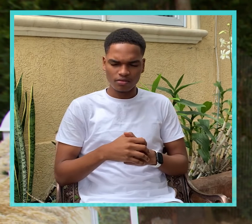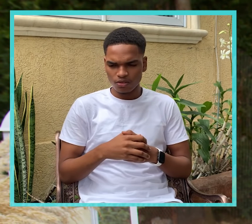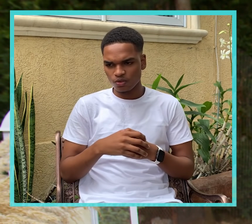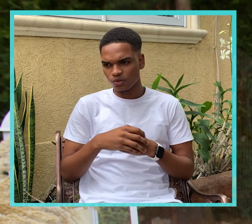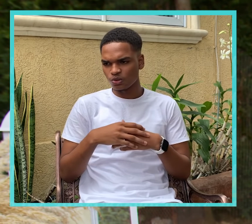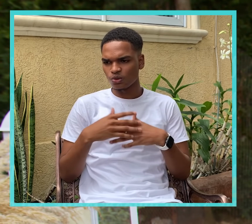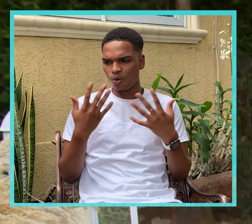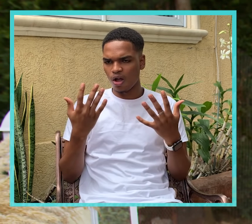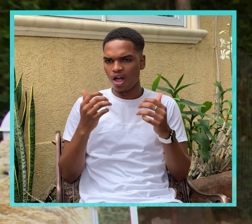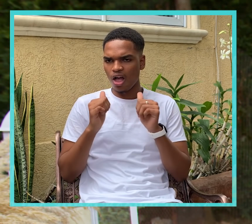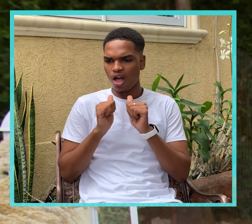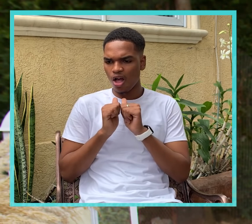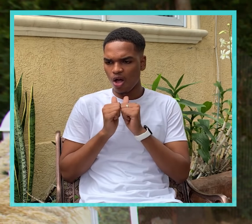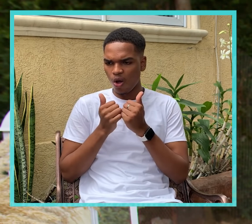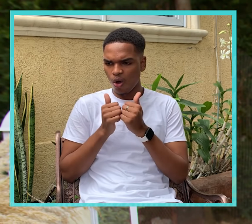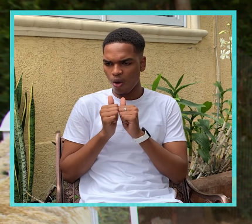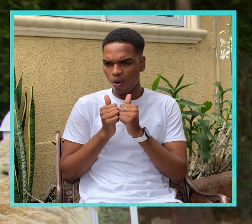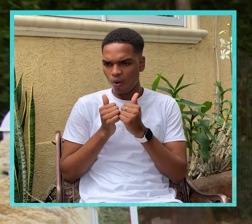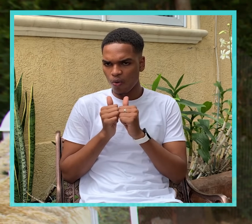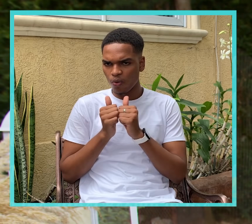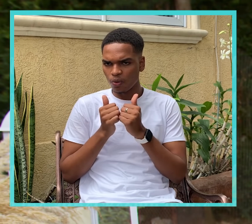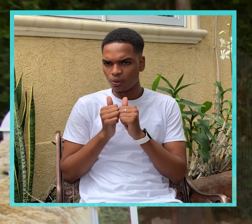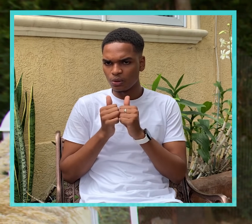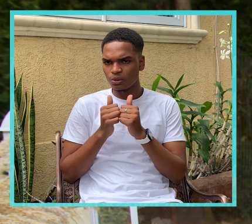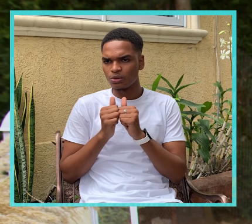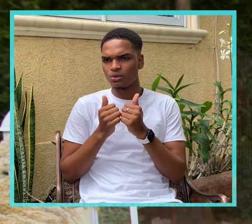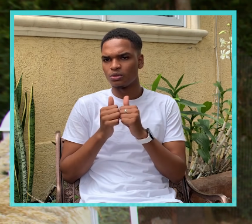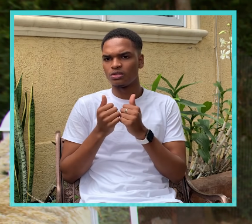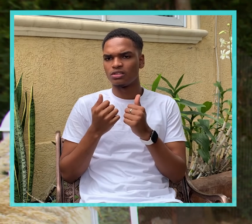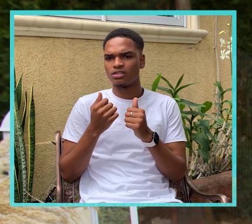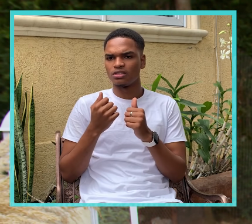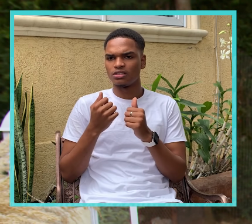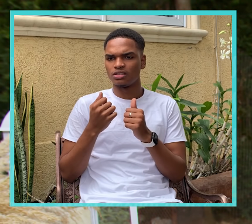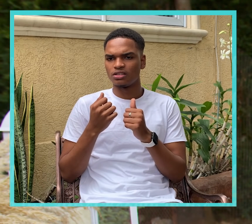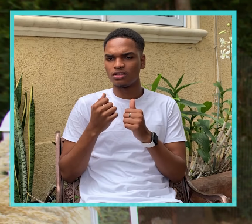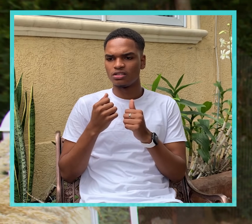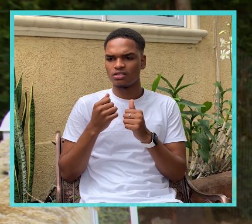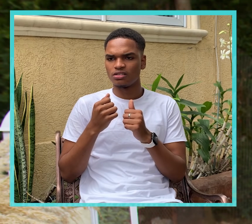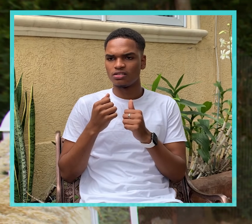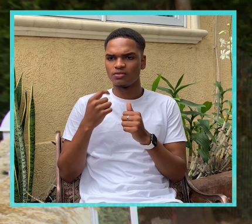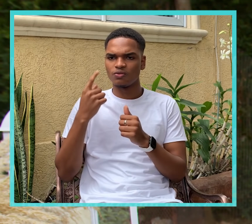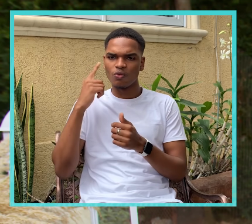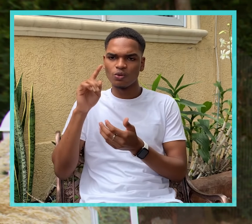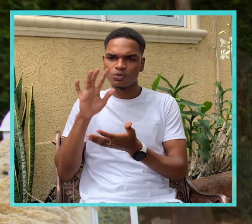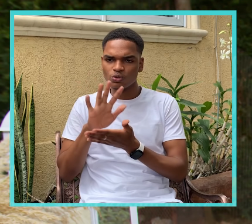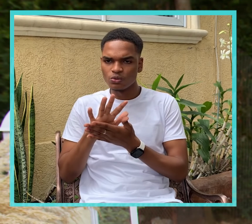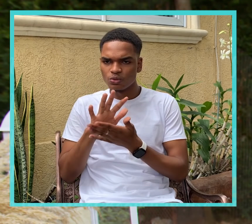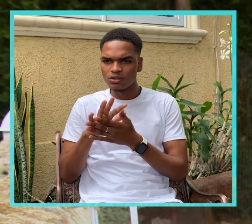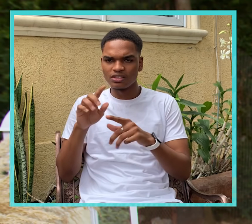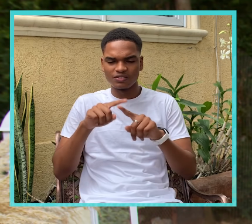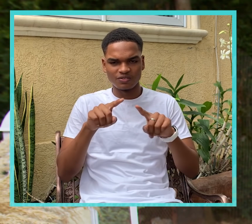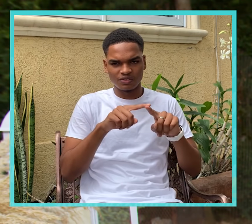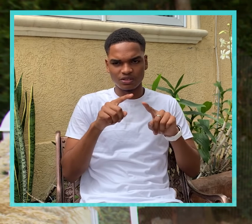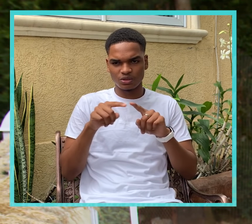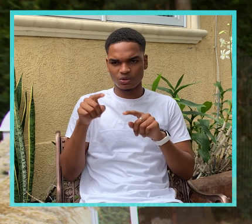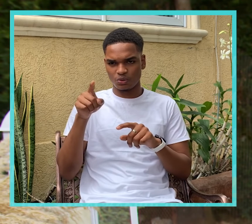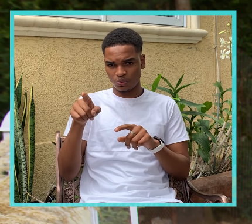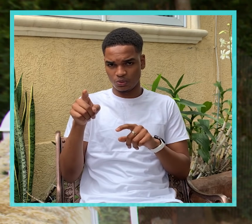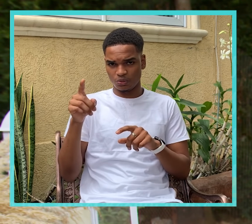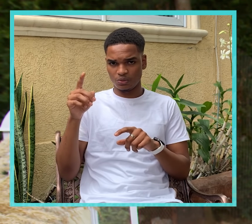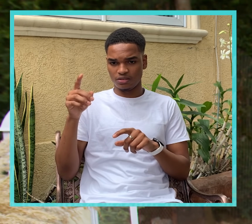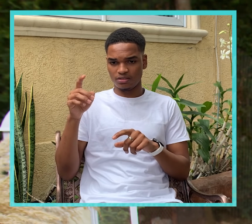how does Tony then navigate traditional school? Because I know, I mean, are you going to be one of